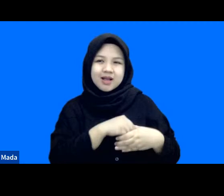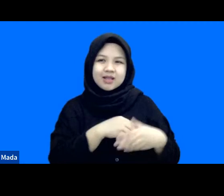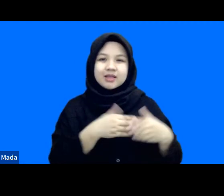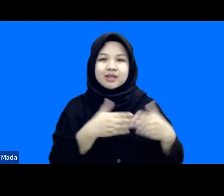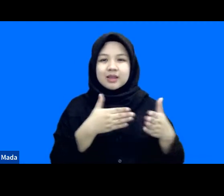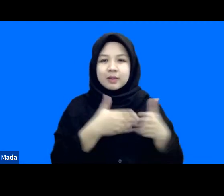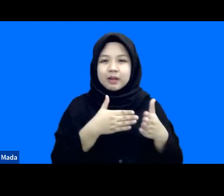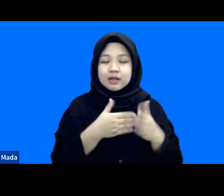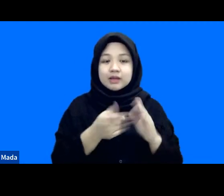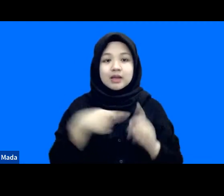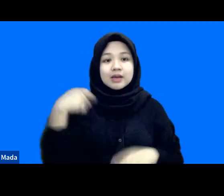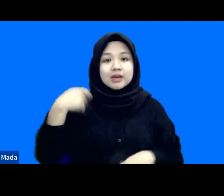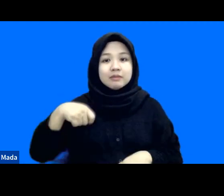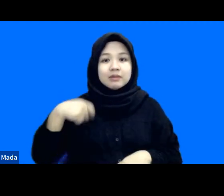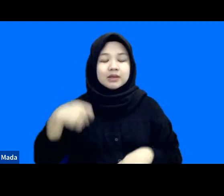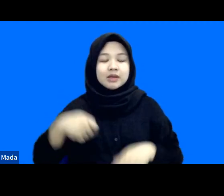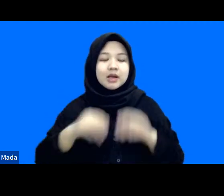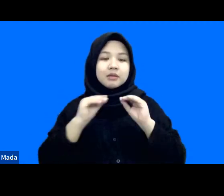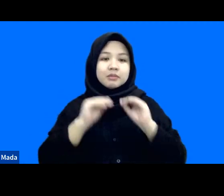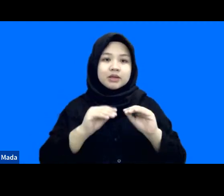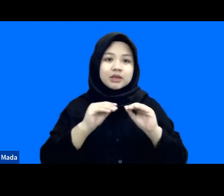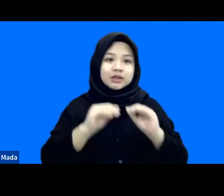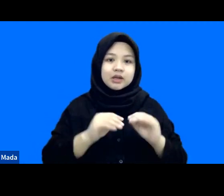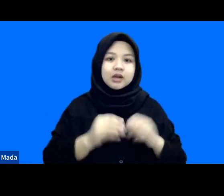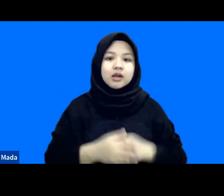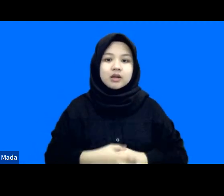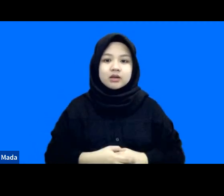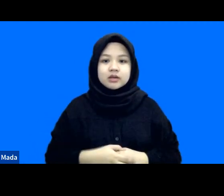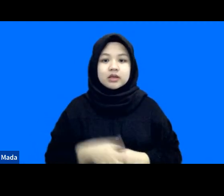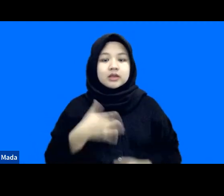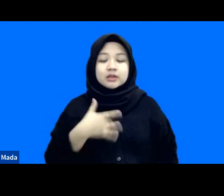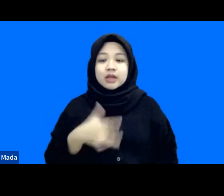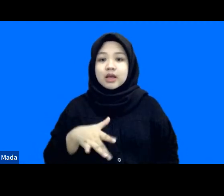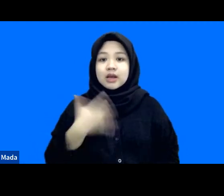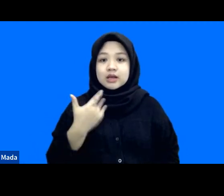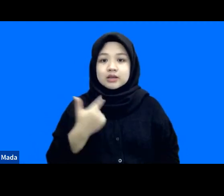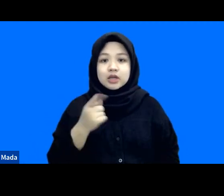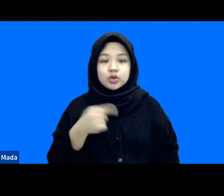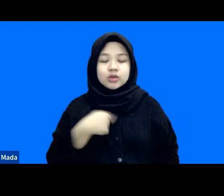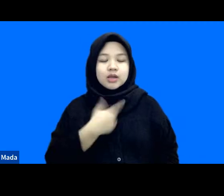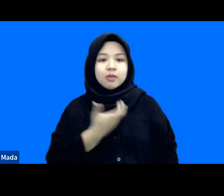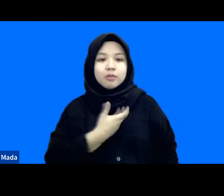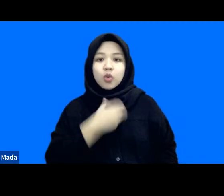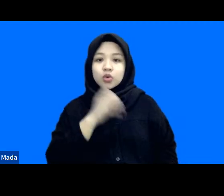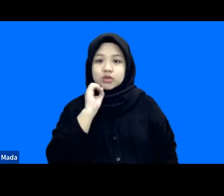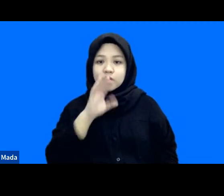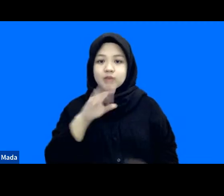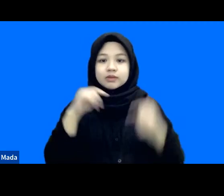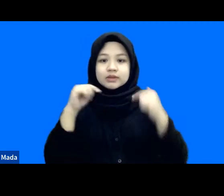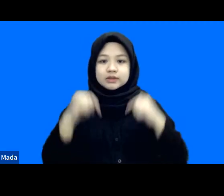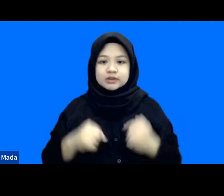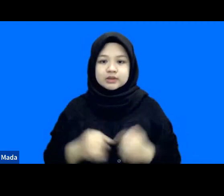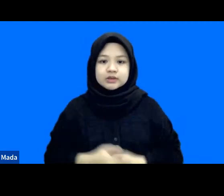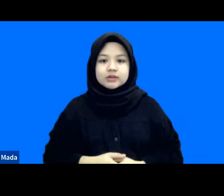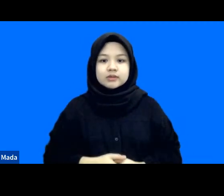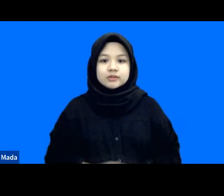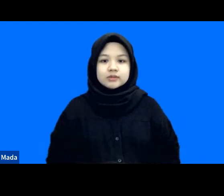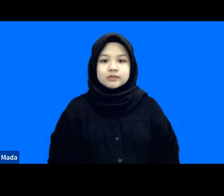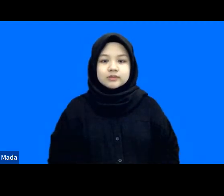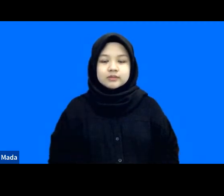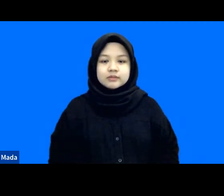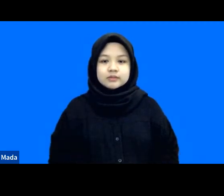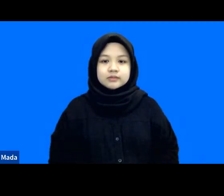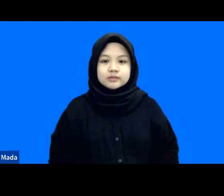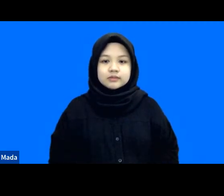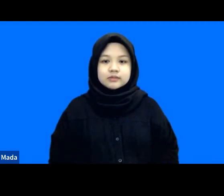education. So that's what I would like to highlight, and also just to maybe go back